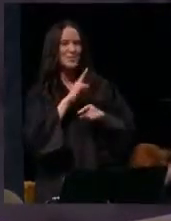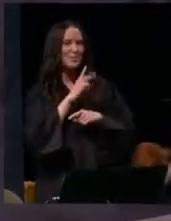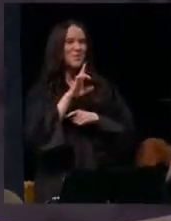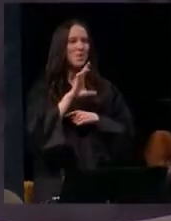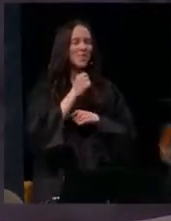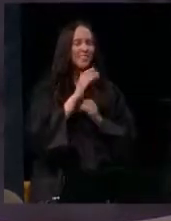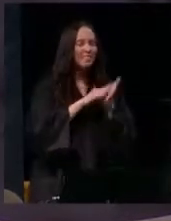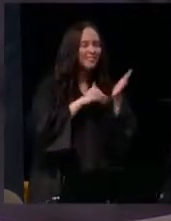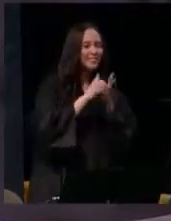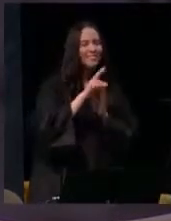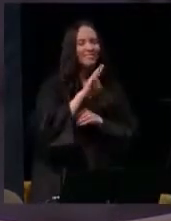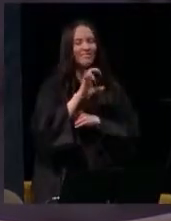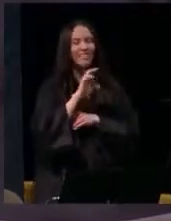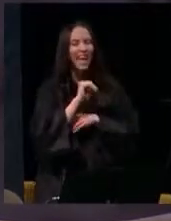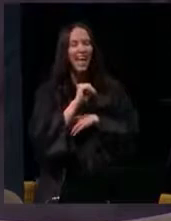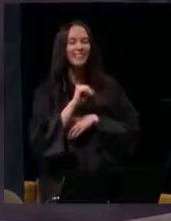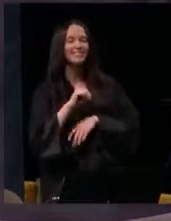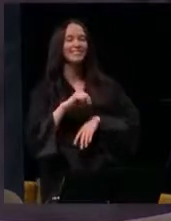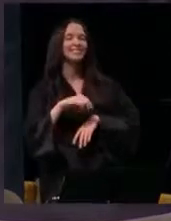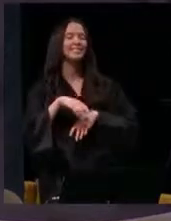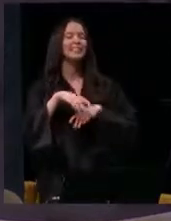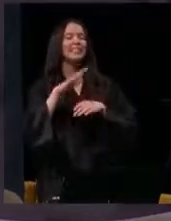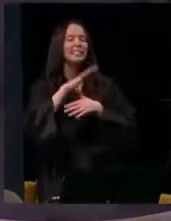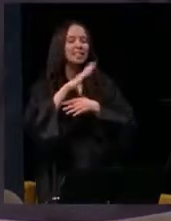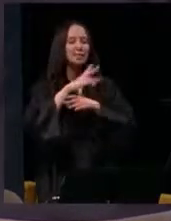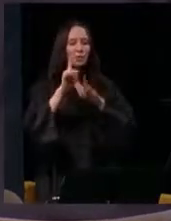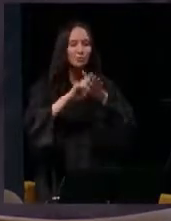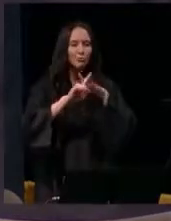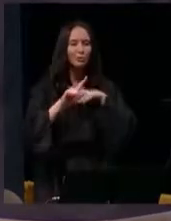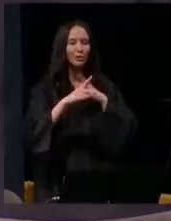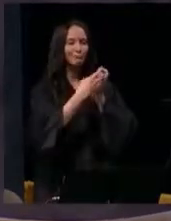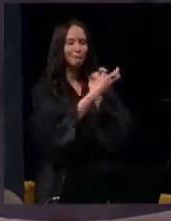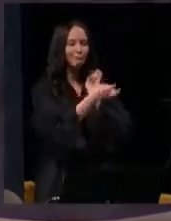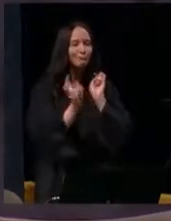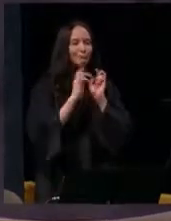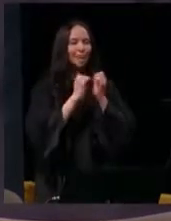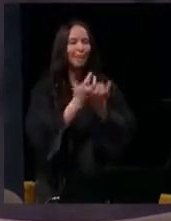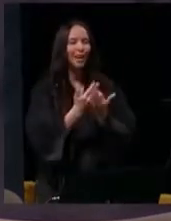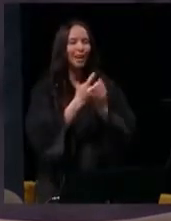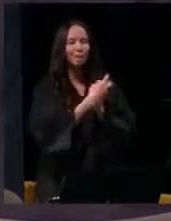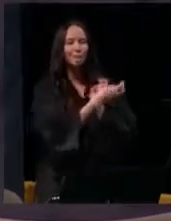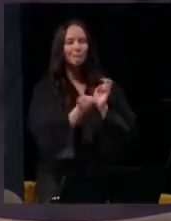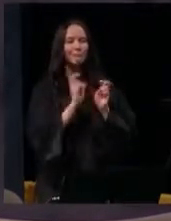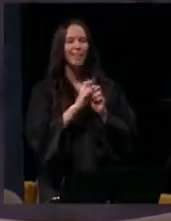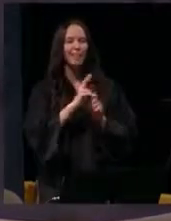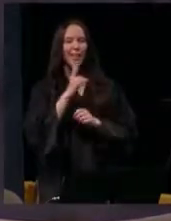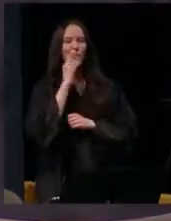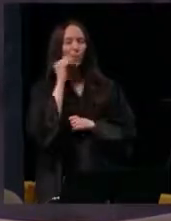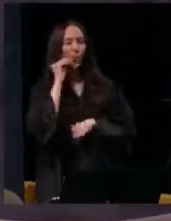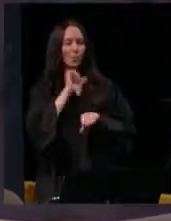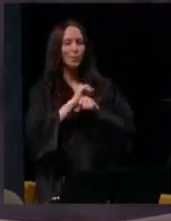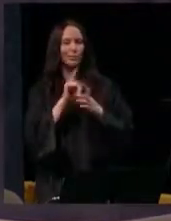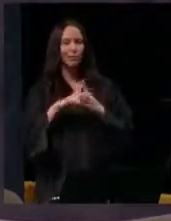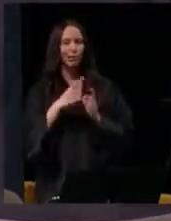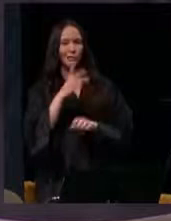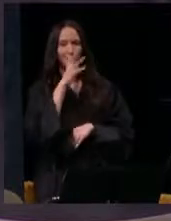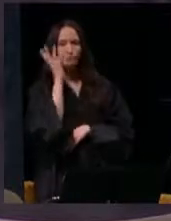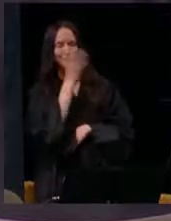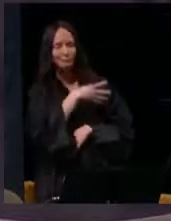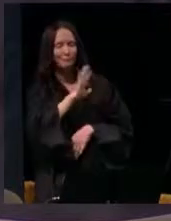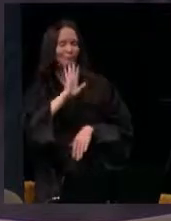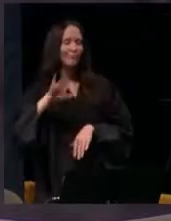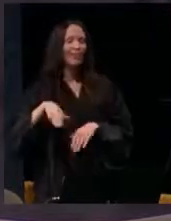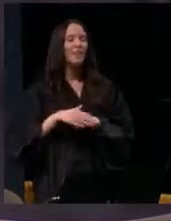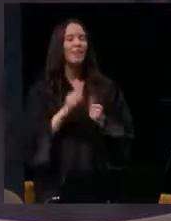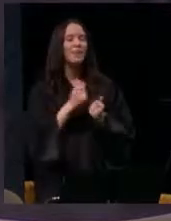sat around a campfire at the senior retreat, and stopped caring so much about our unfinished homework. We made new friends. I think most